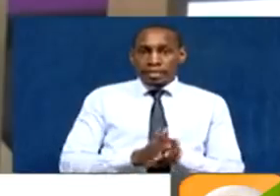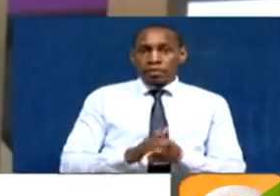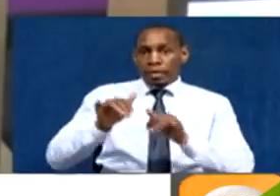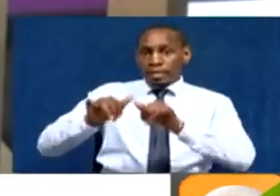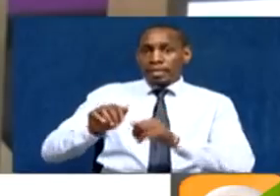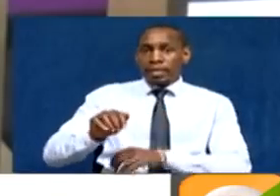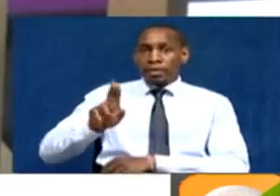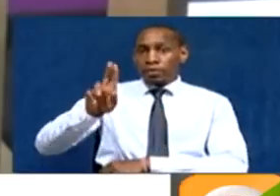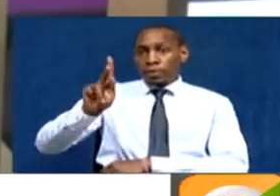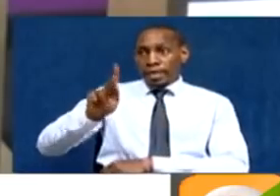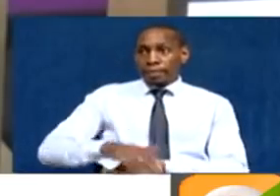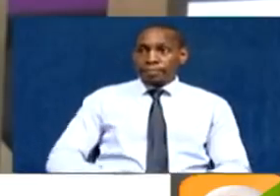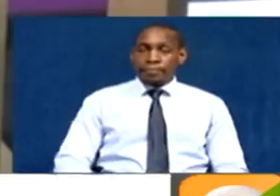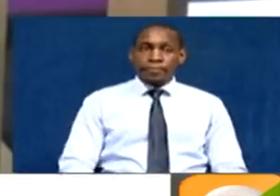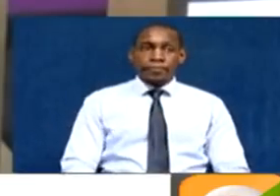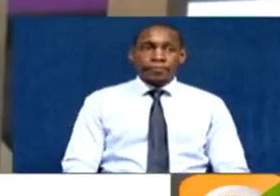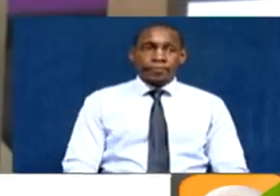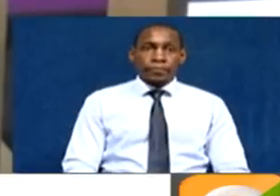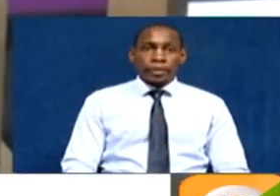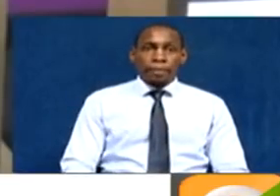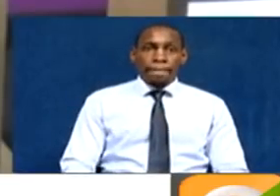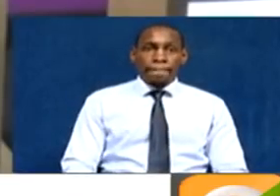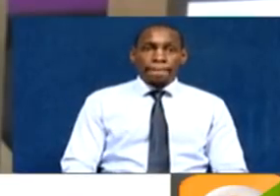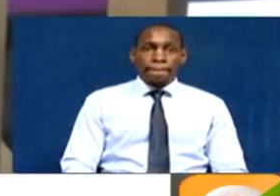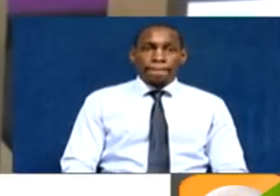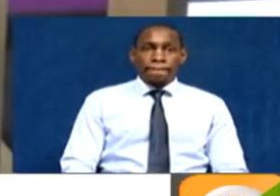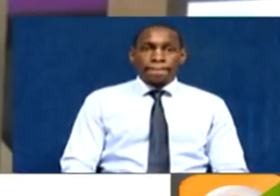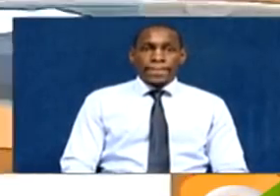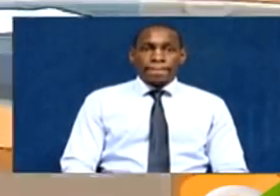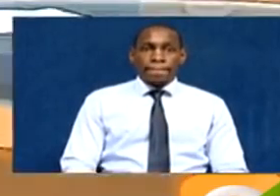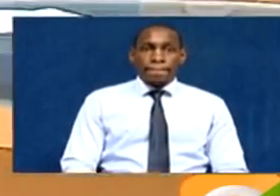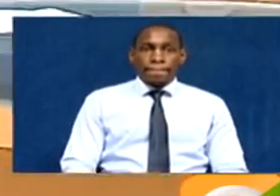living in the UK. Francis Gashuri, Citizen TV.